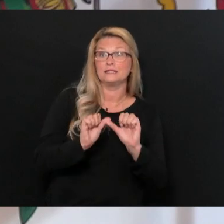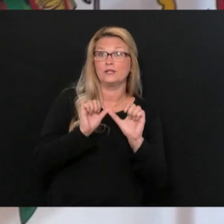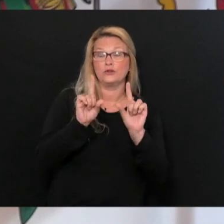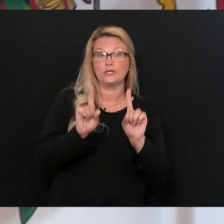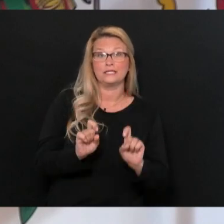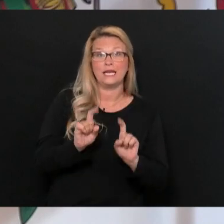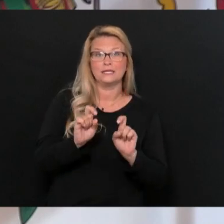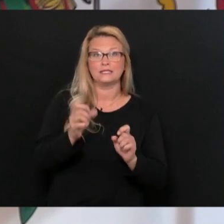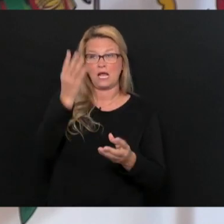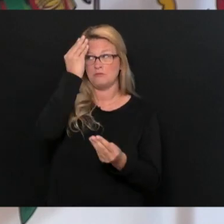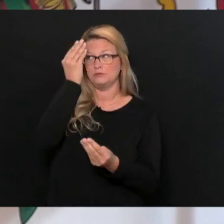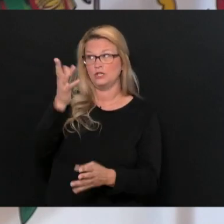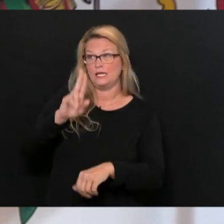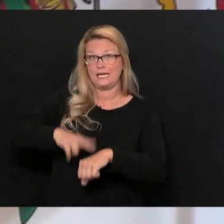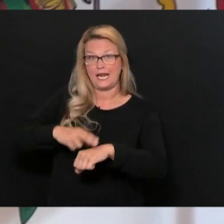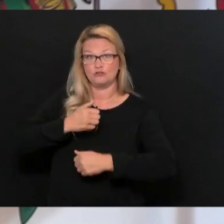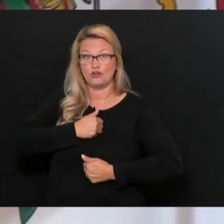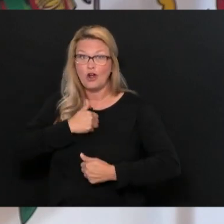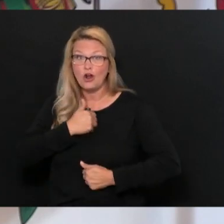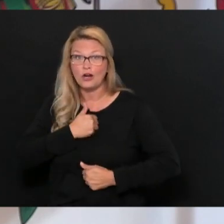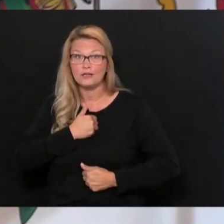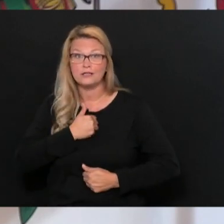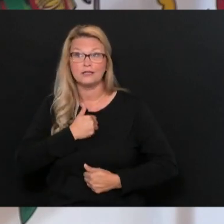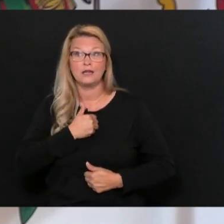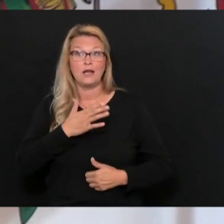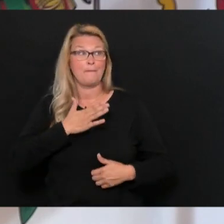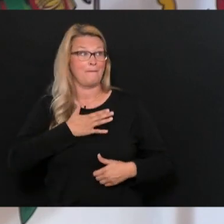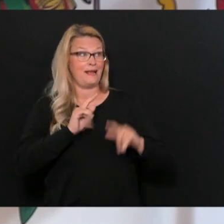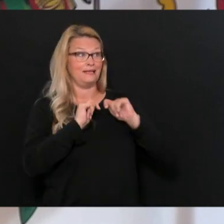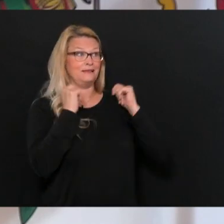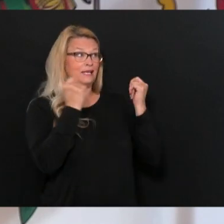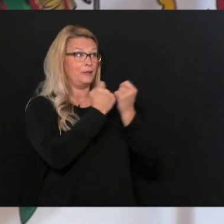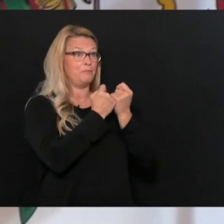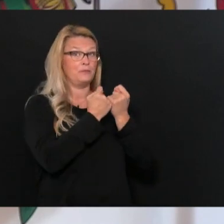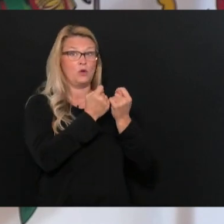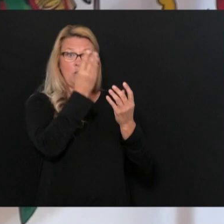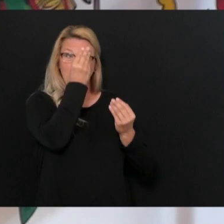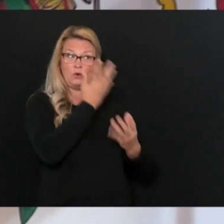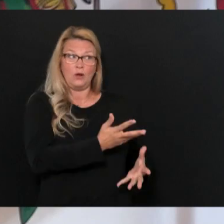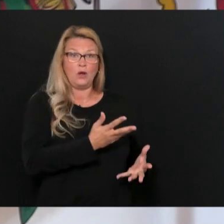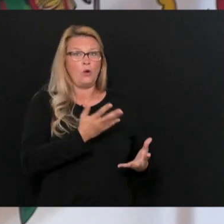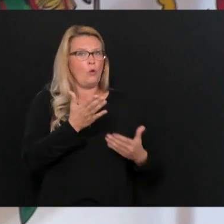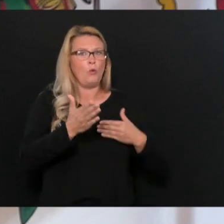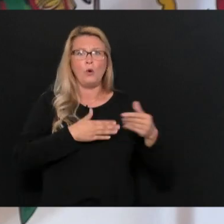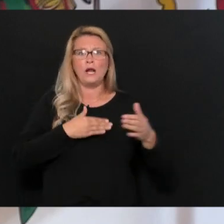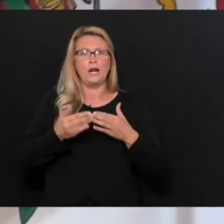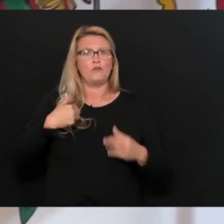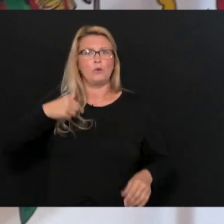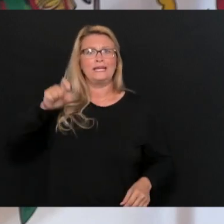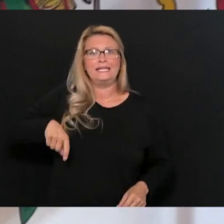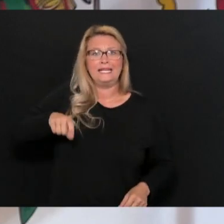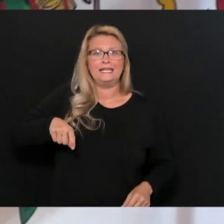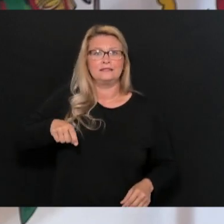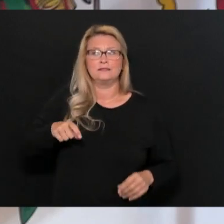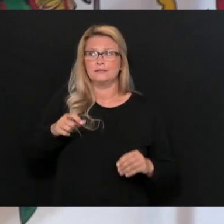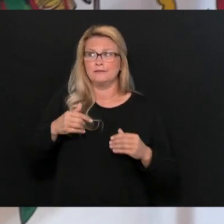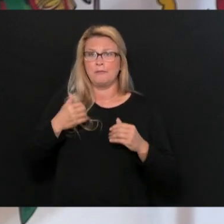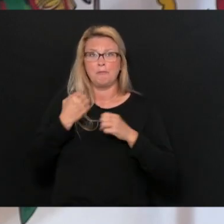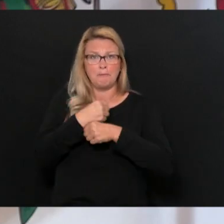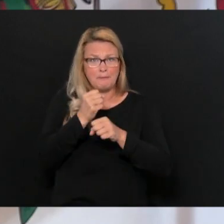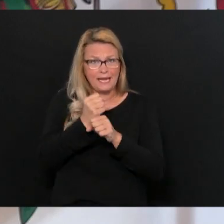the National Guard, I am telling everybody on our end that whatever we have to do, we have to make that testing available